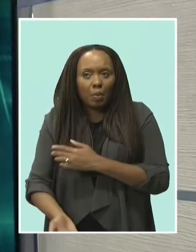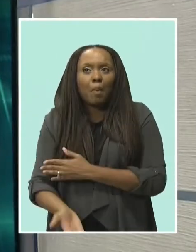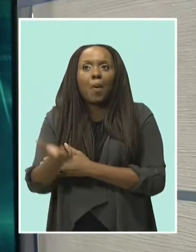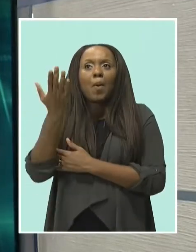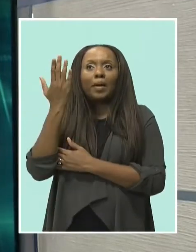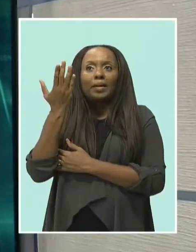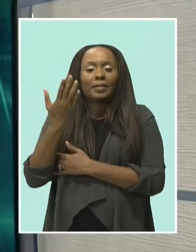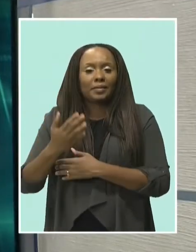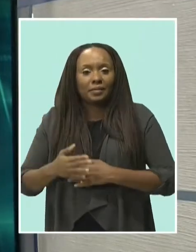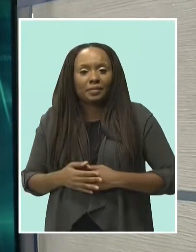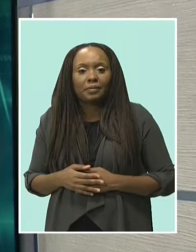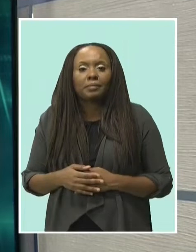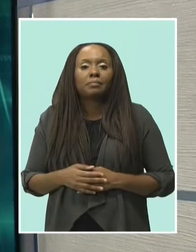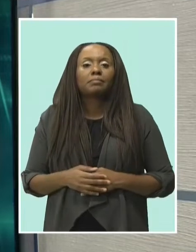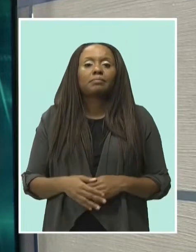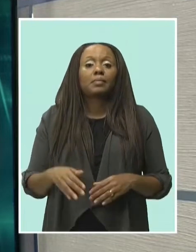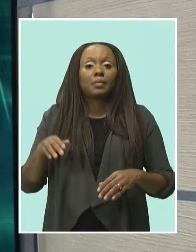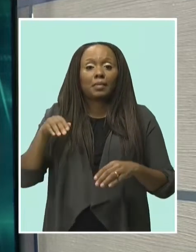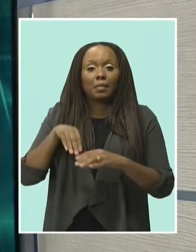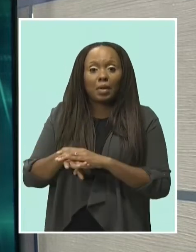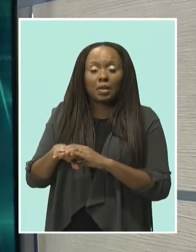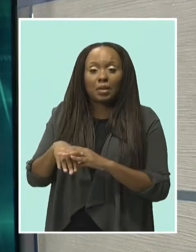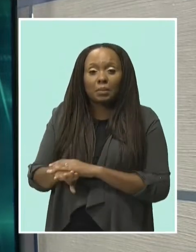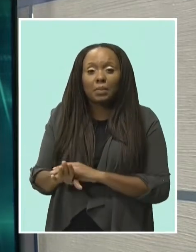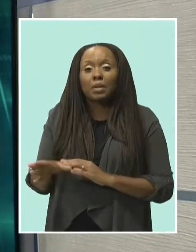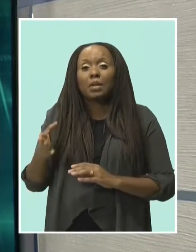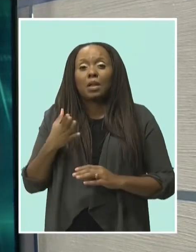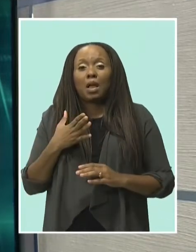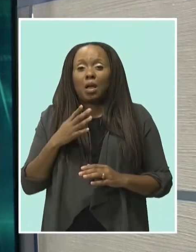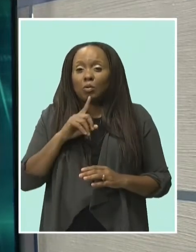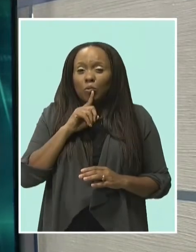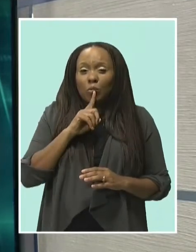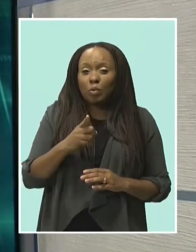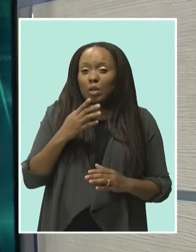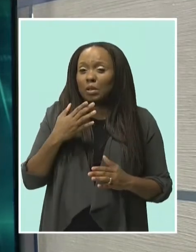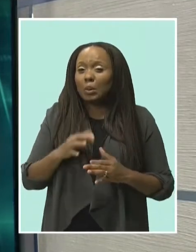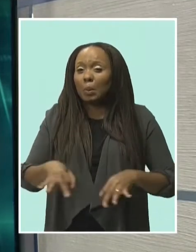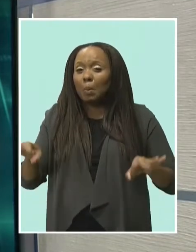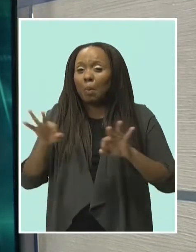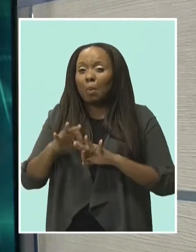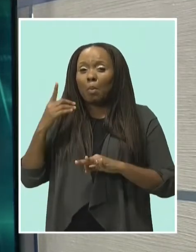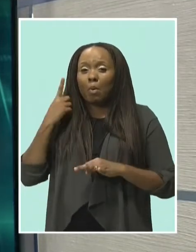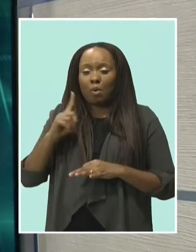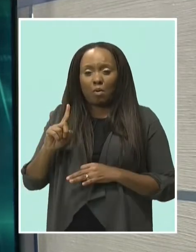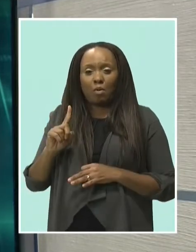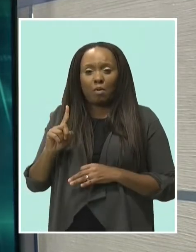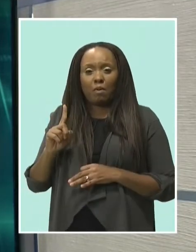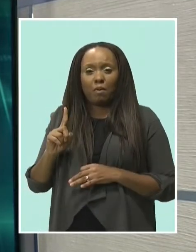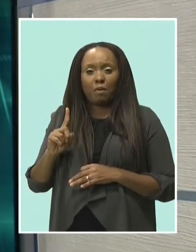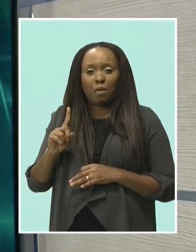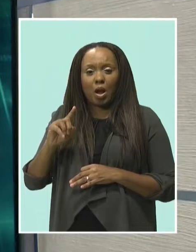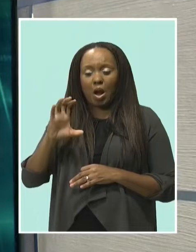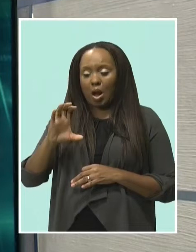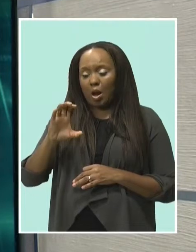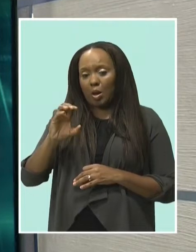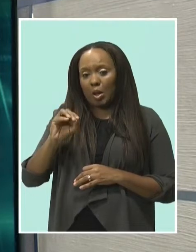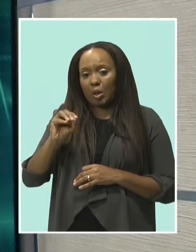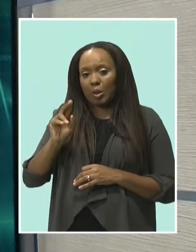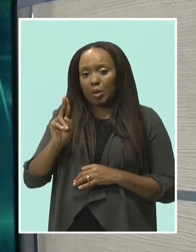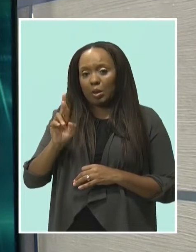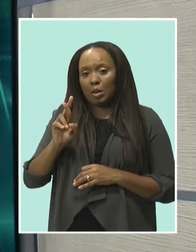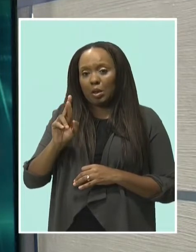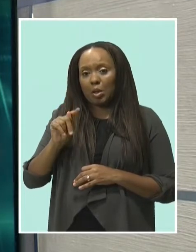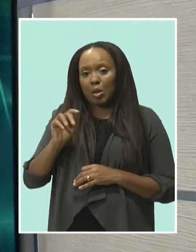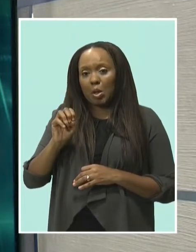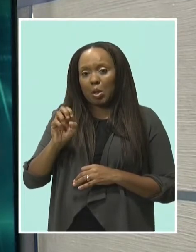Convenience and accessibility are the driving force behind automotive dealership Courtesy Garage joining in the fight against the COVID-19 pandemic. Divisional